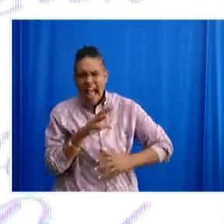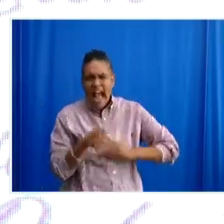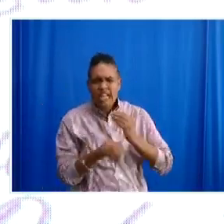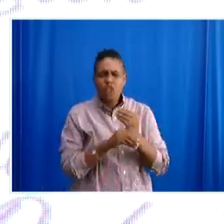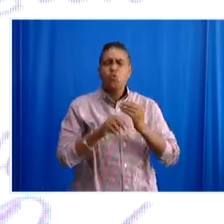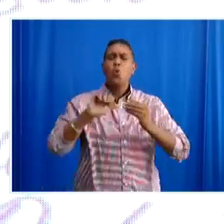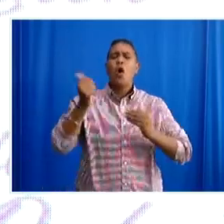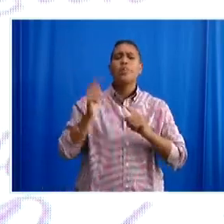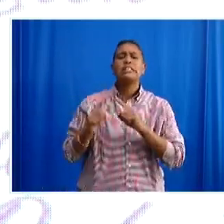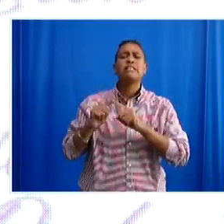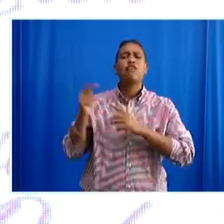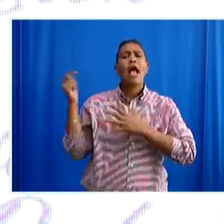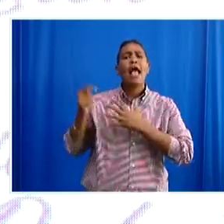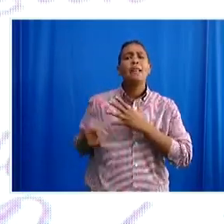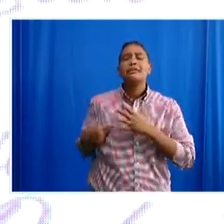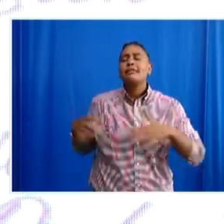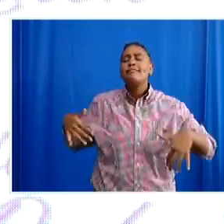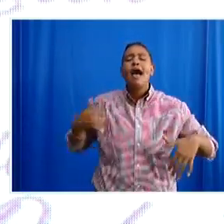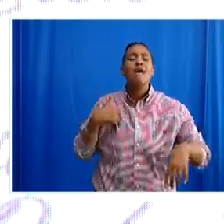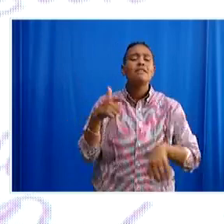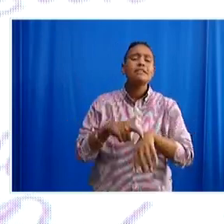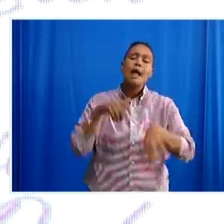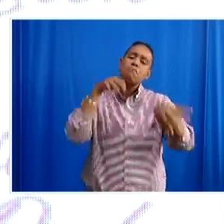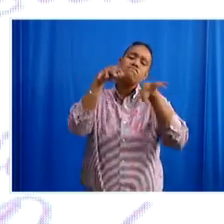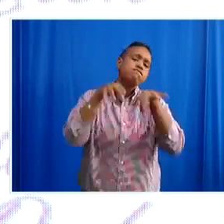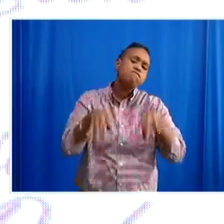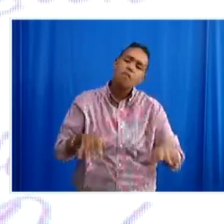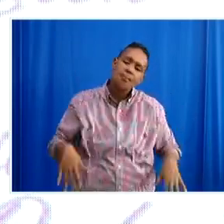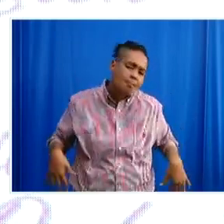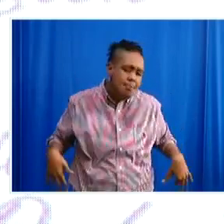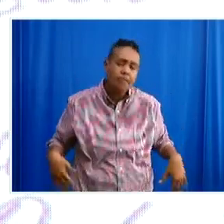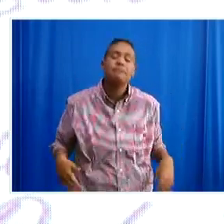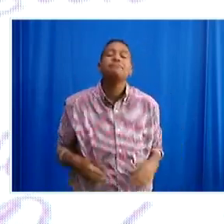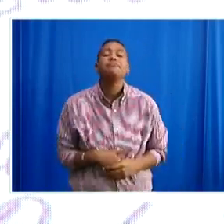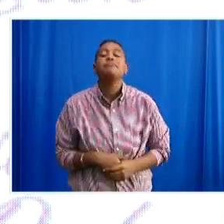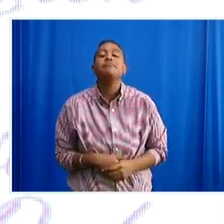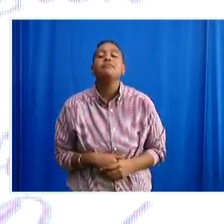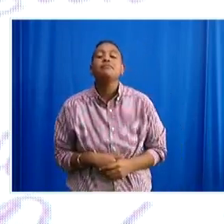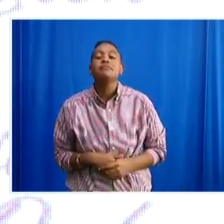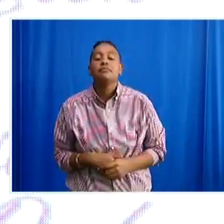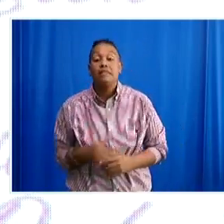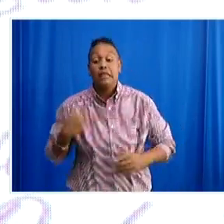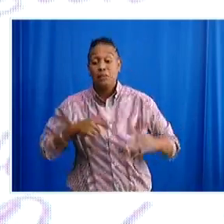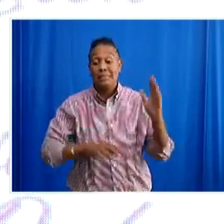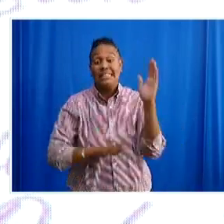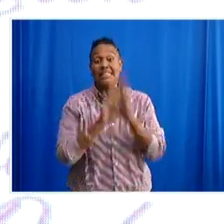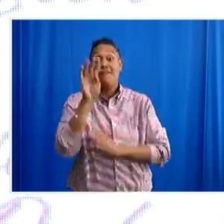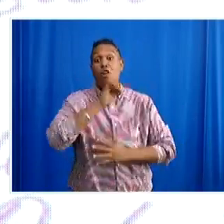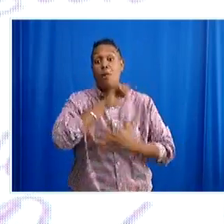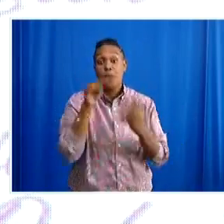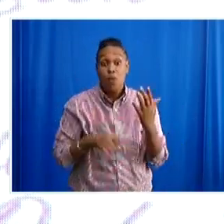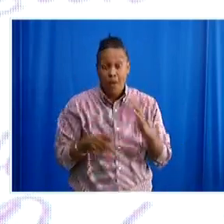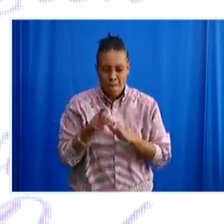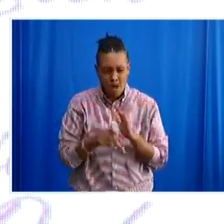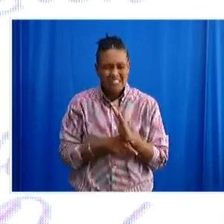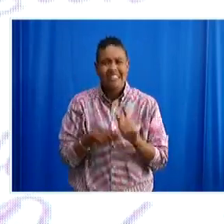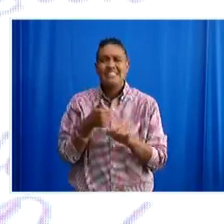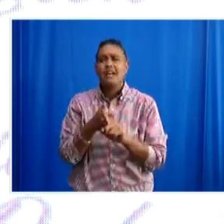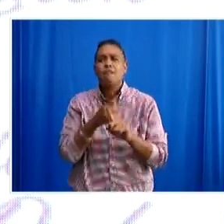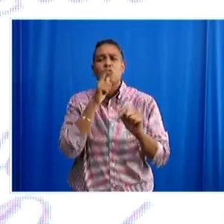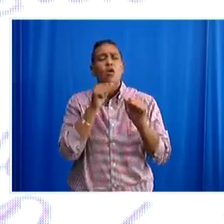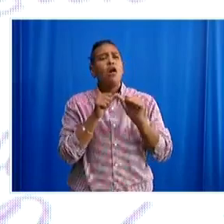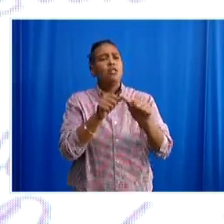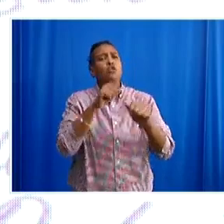other elements that I haven't had time to go into. And as we develop that policy, to continue